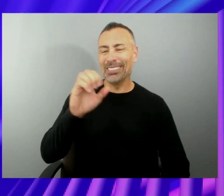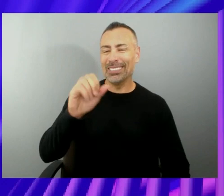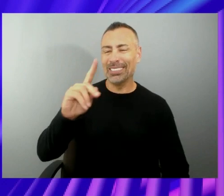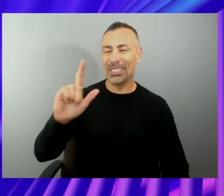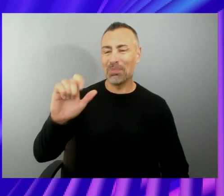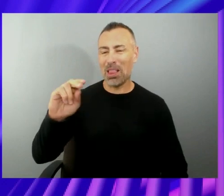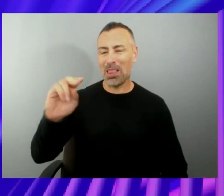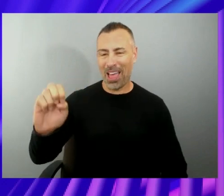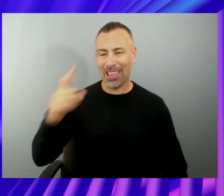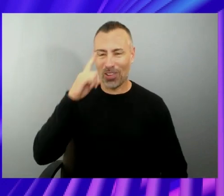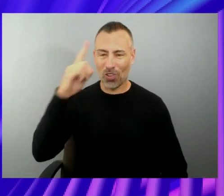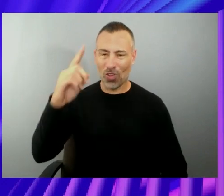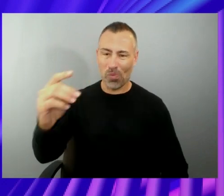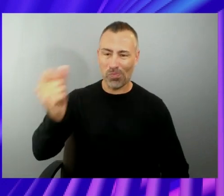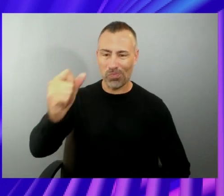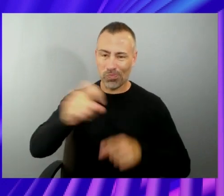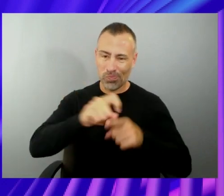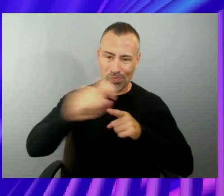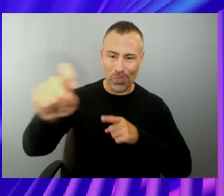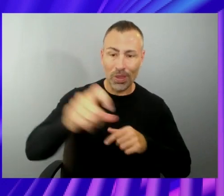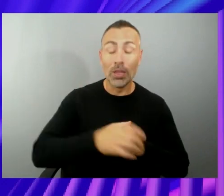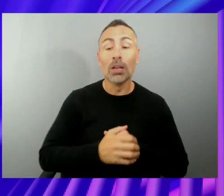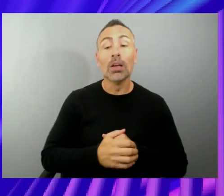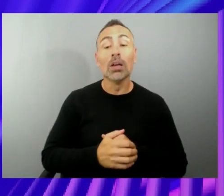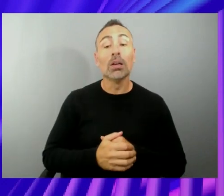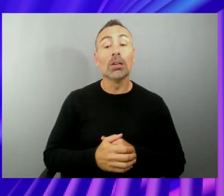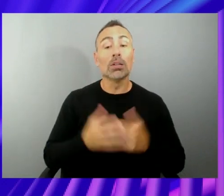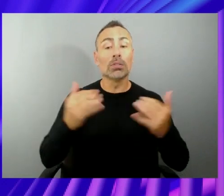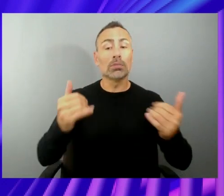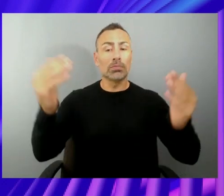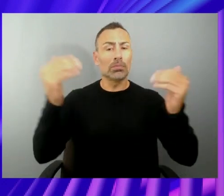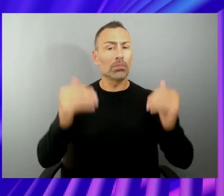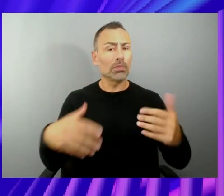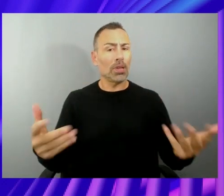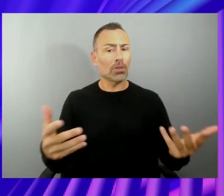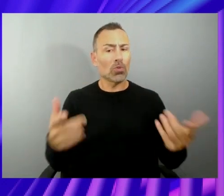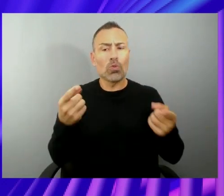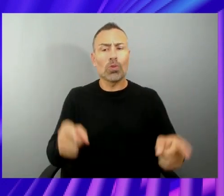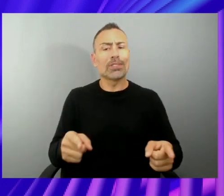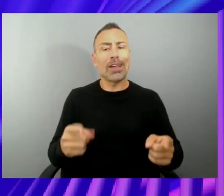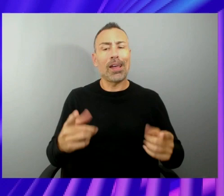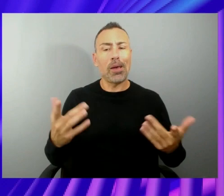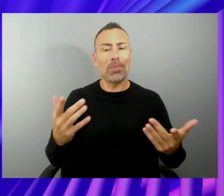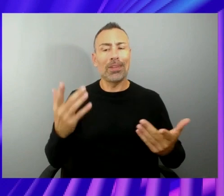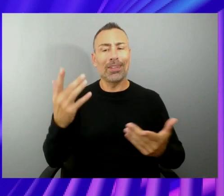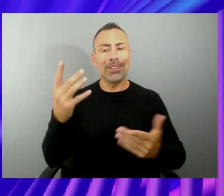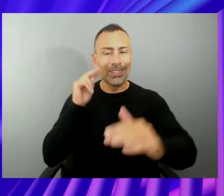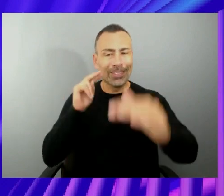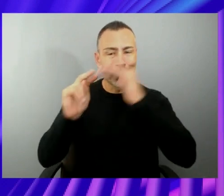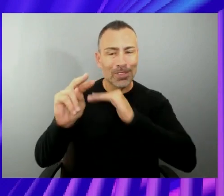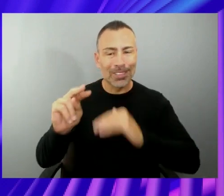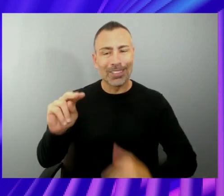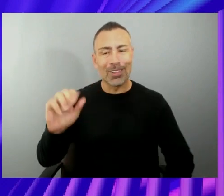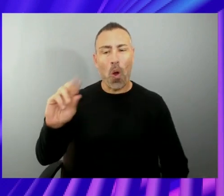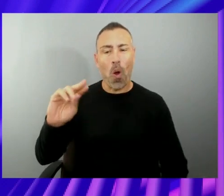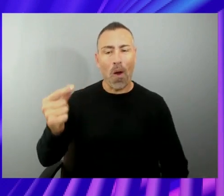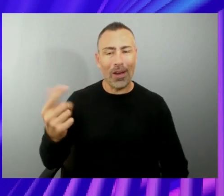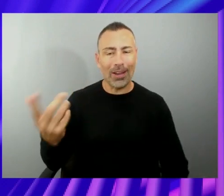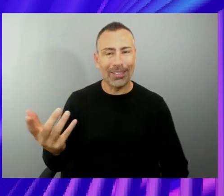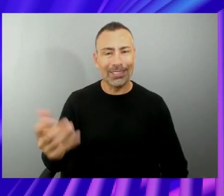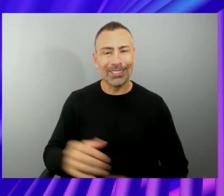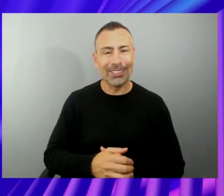Right. All right. So what's next for us? Where are we going in August? Where are we going in August? Aside from crazy,